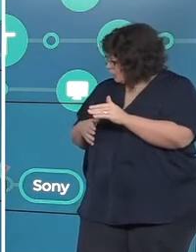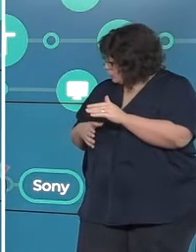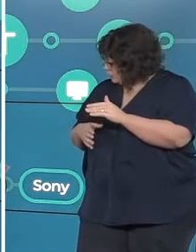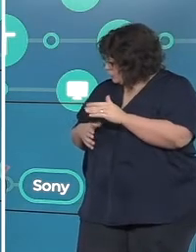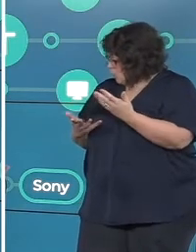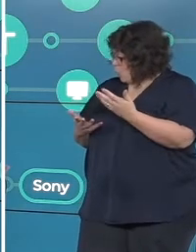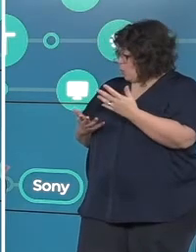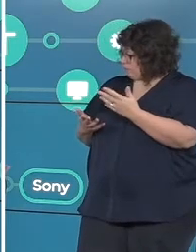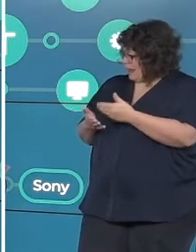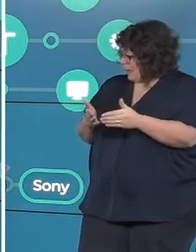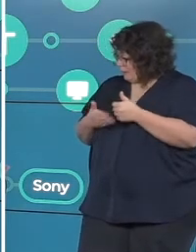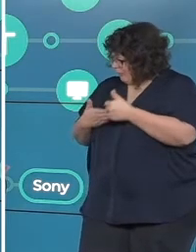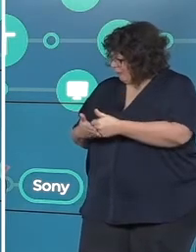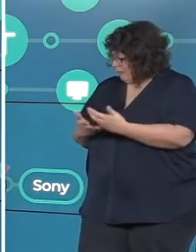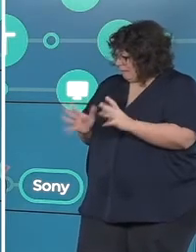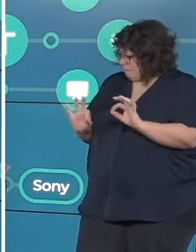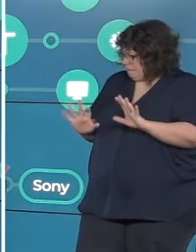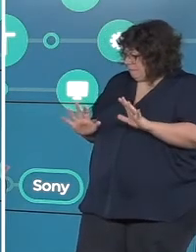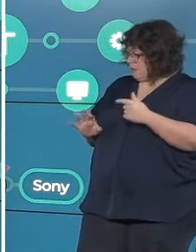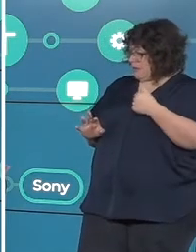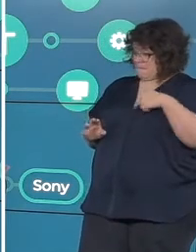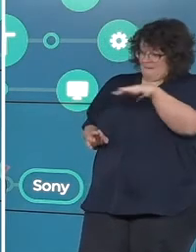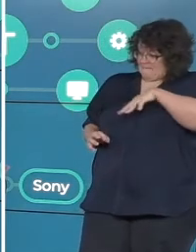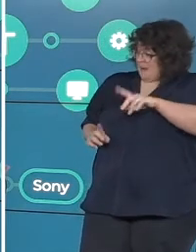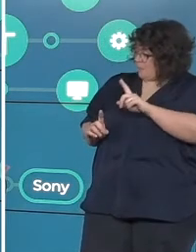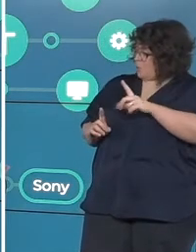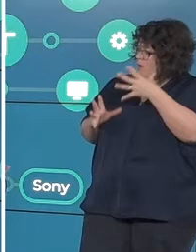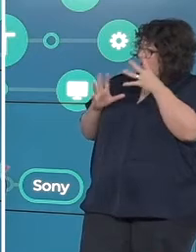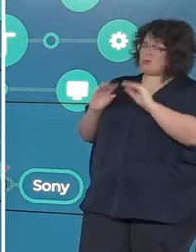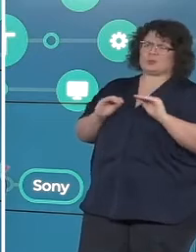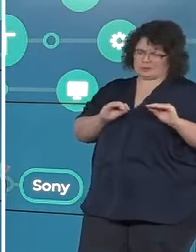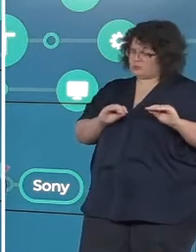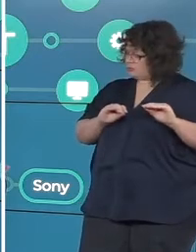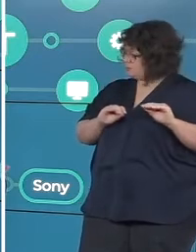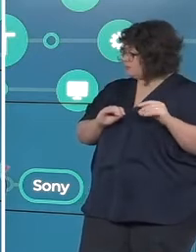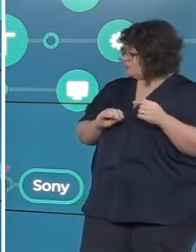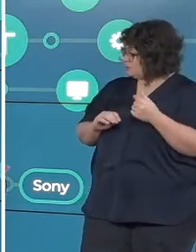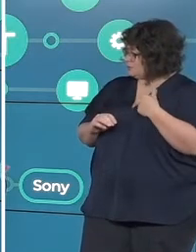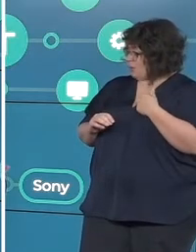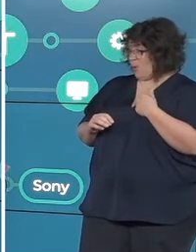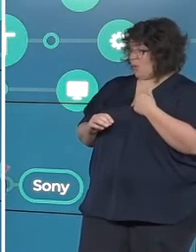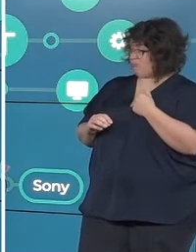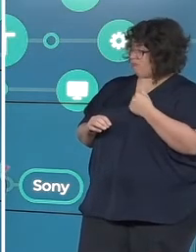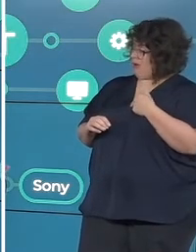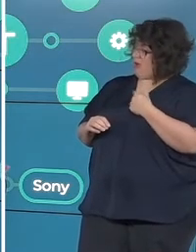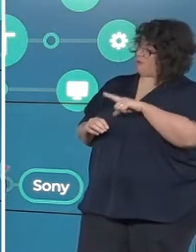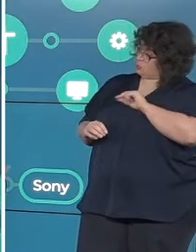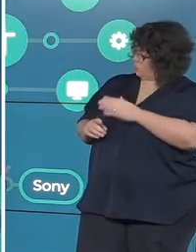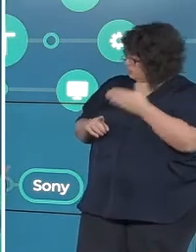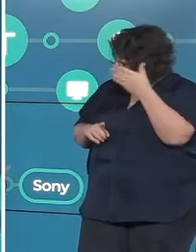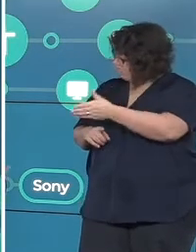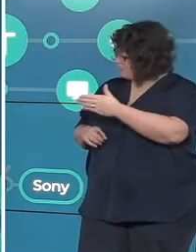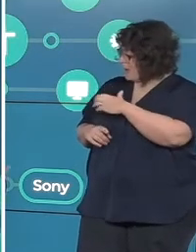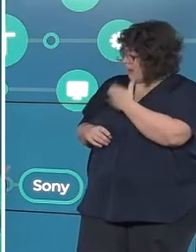by choice in Apple's education division. And when I got there, they gave me special education as part of my role. And at first, I